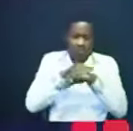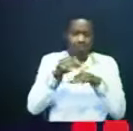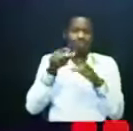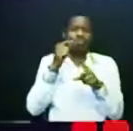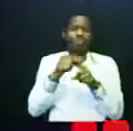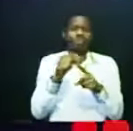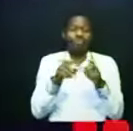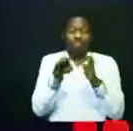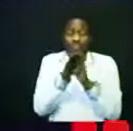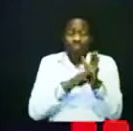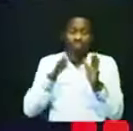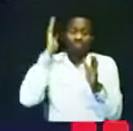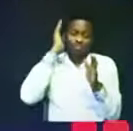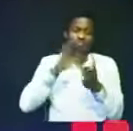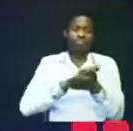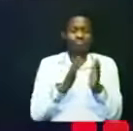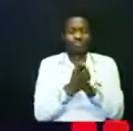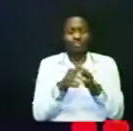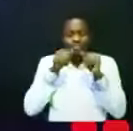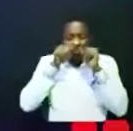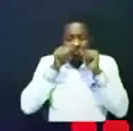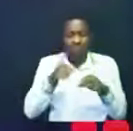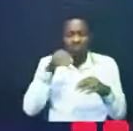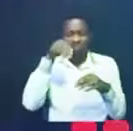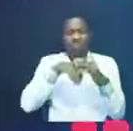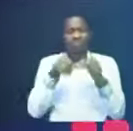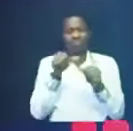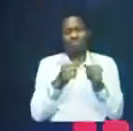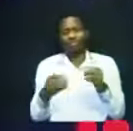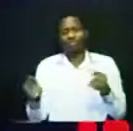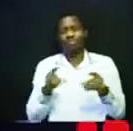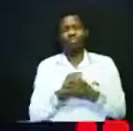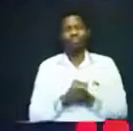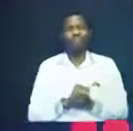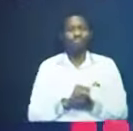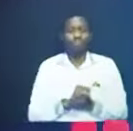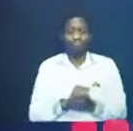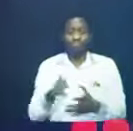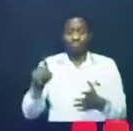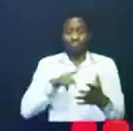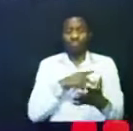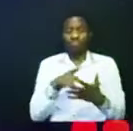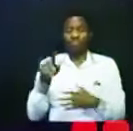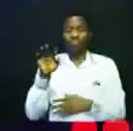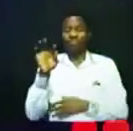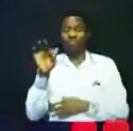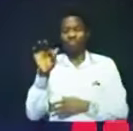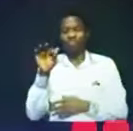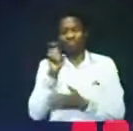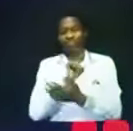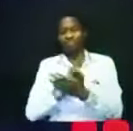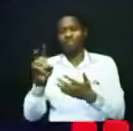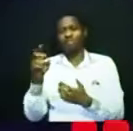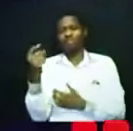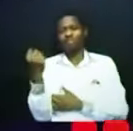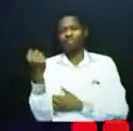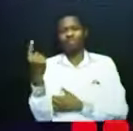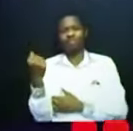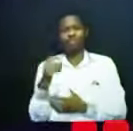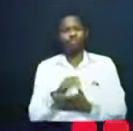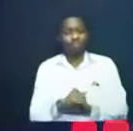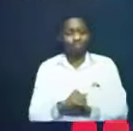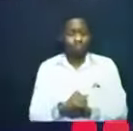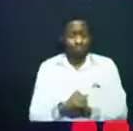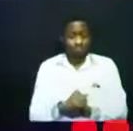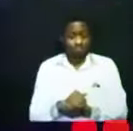in what they do. Psalm 19 verse 11. Just to remind you